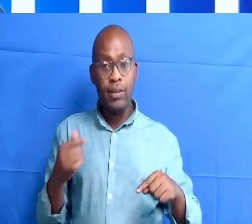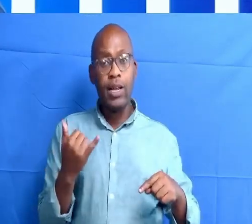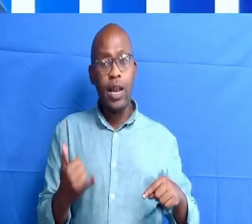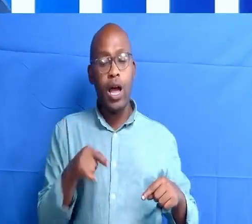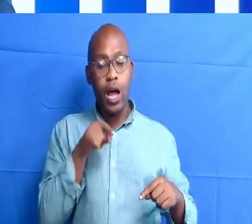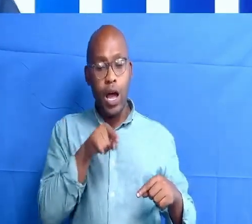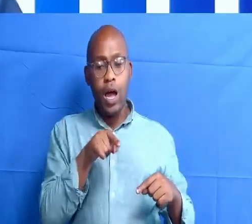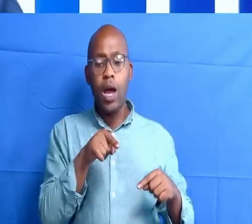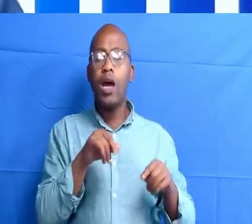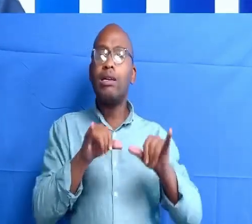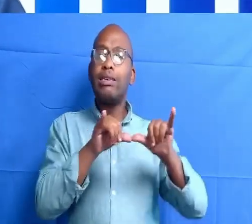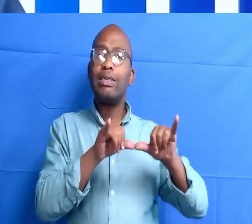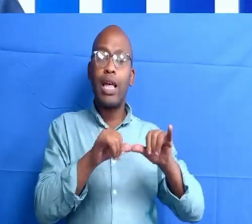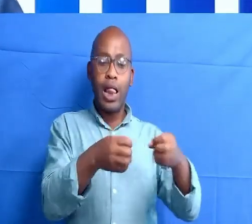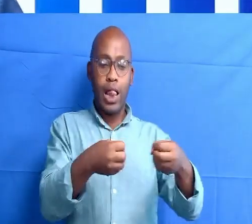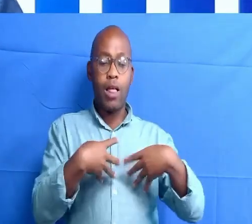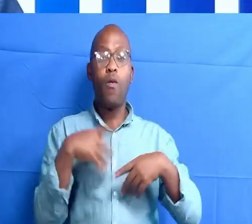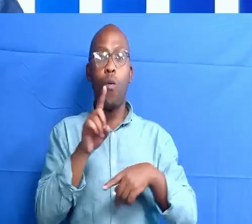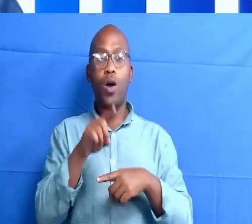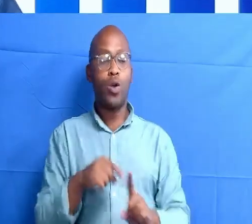the scale here at A is